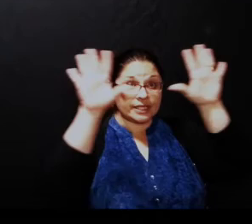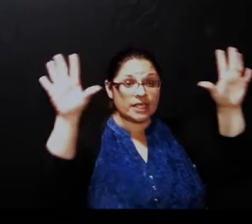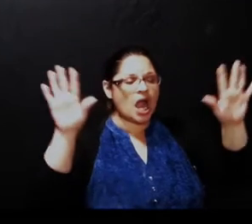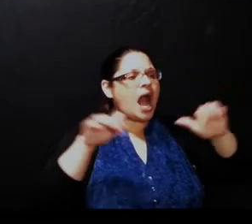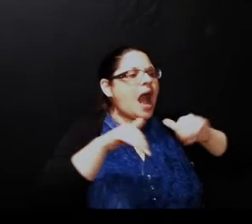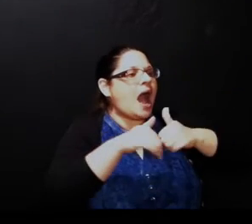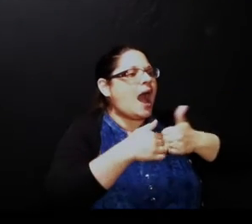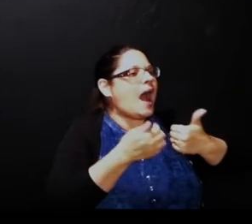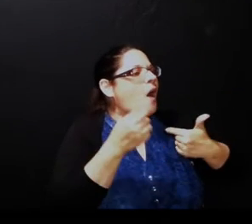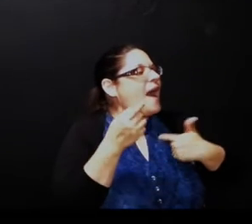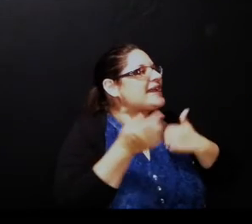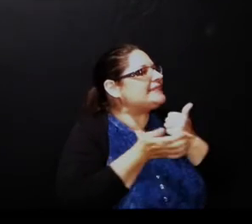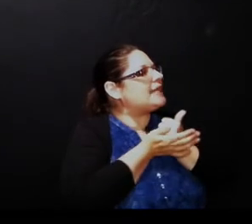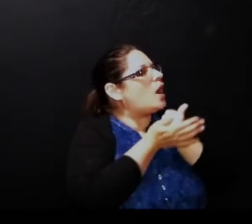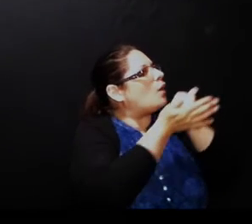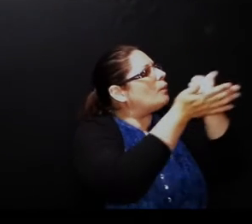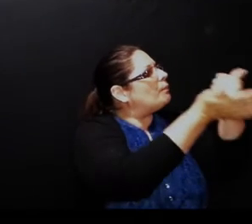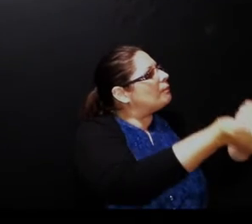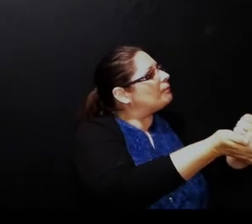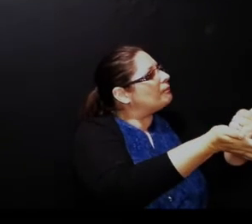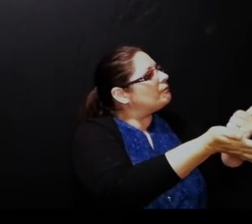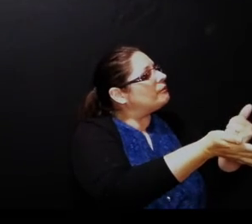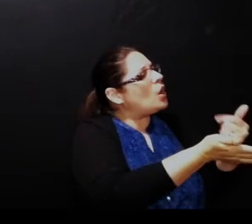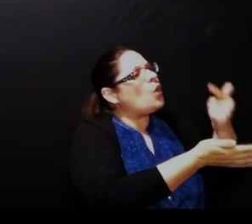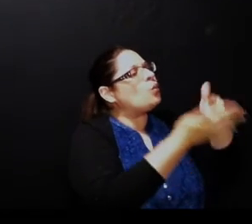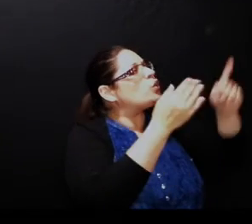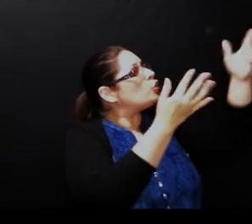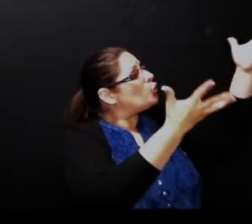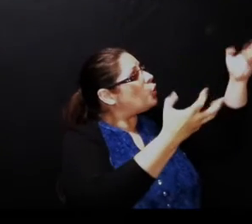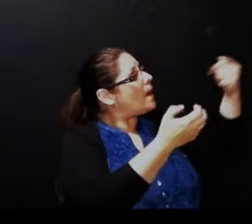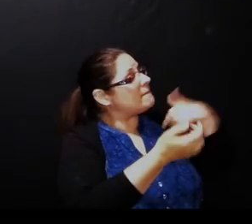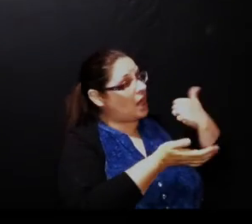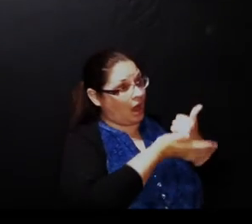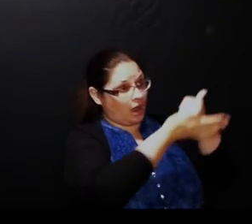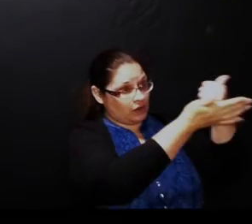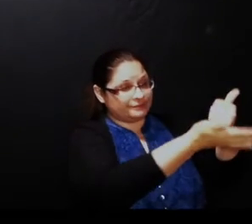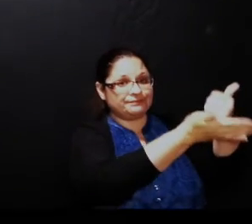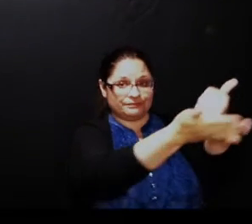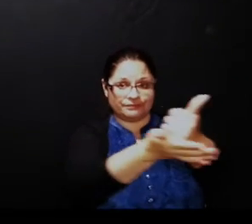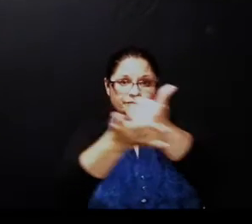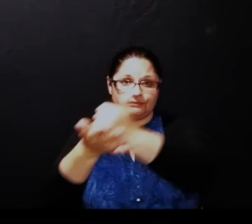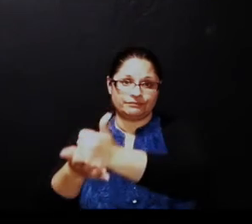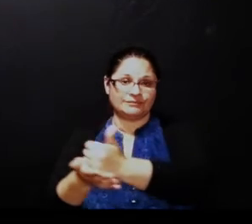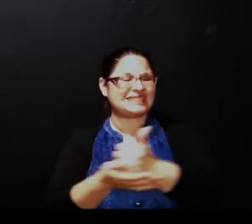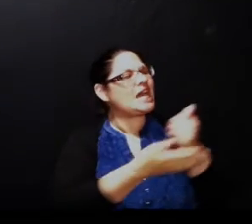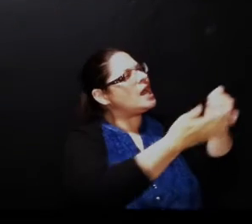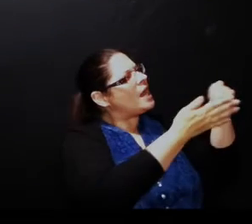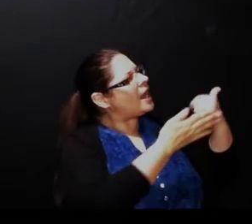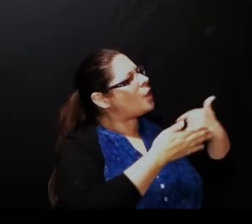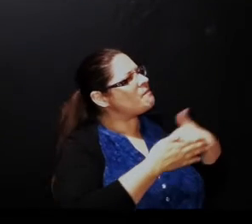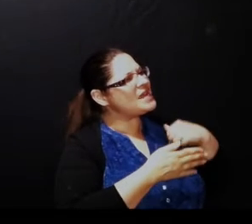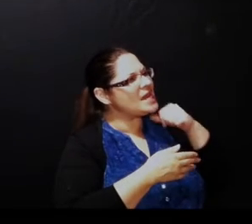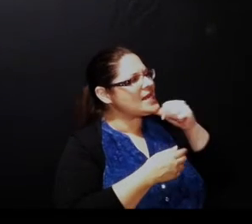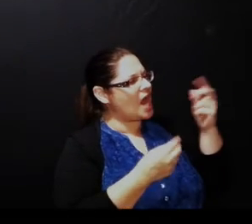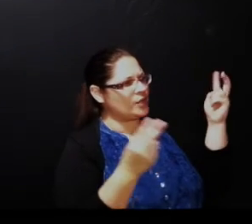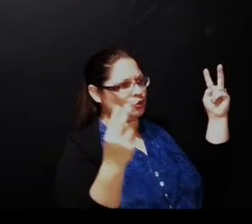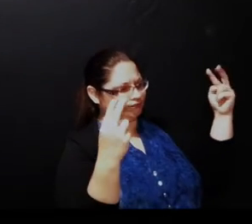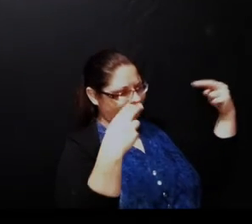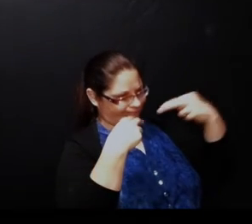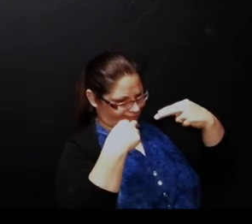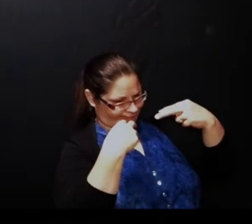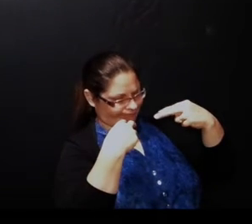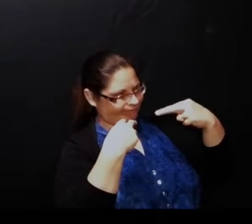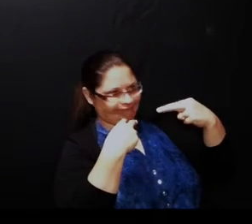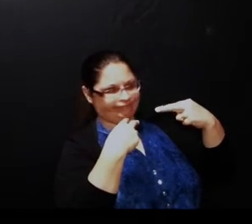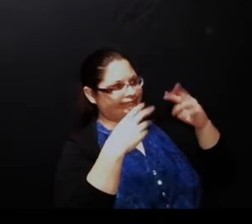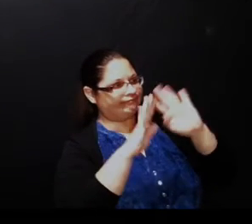where I can be a minister, where I can give my talents to help someone else. Help me not be so self-centered that I miss reaching out to someone else.